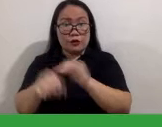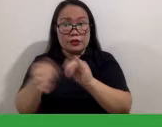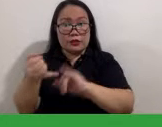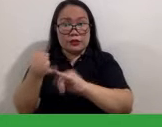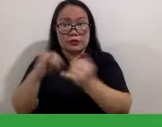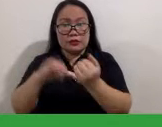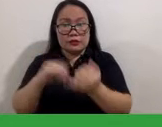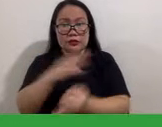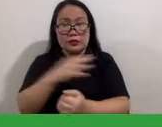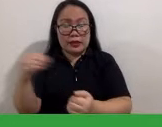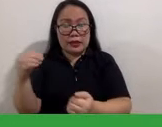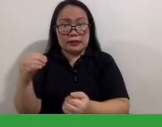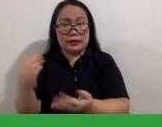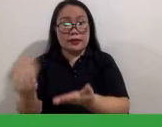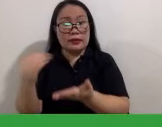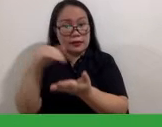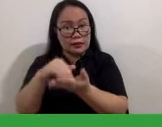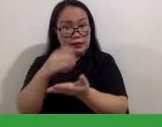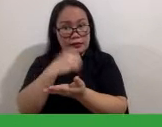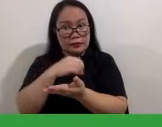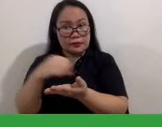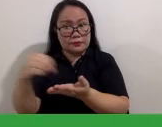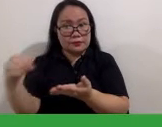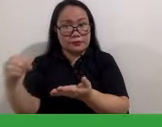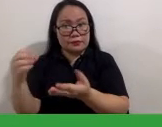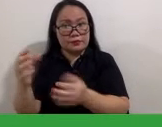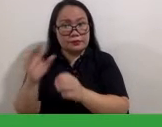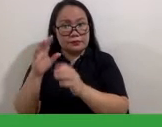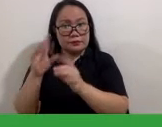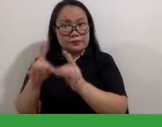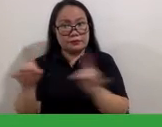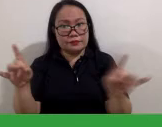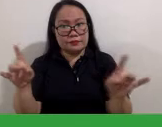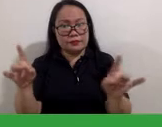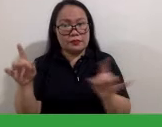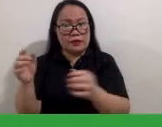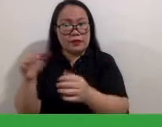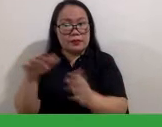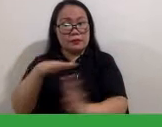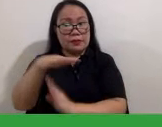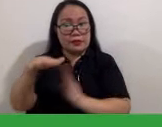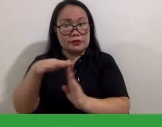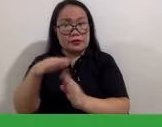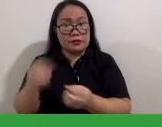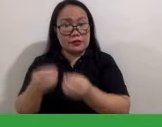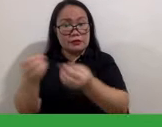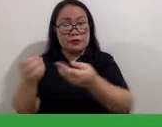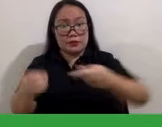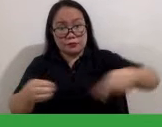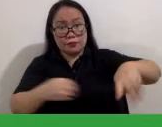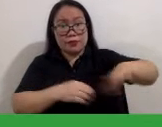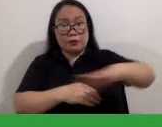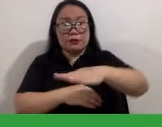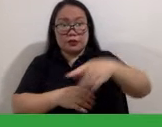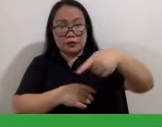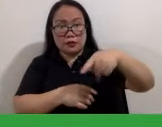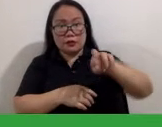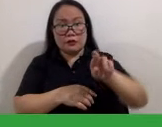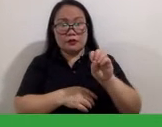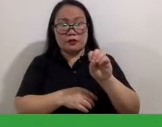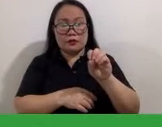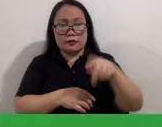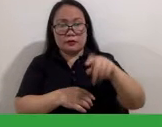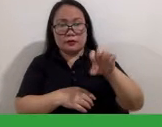and we will try to rewrite the given expressions according to the given property. So this video tutorial is actually the